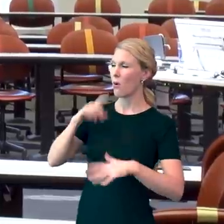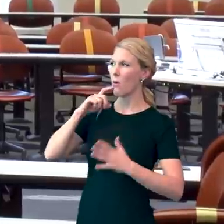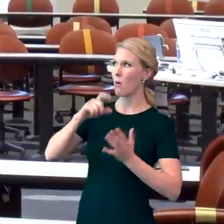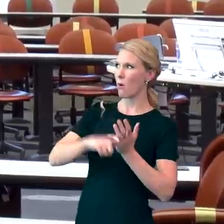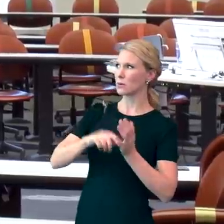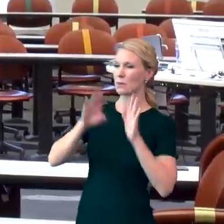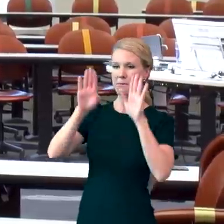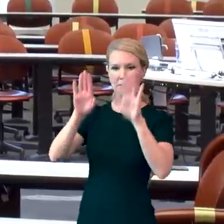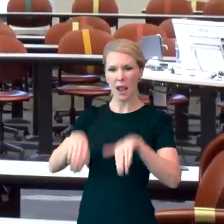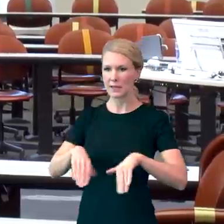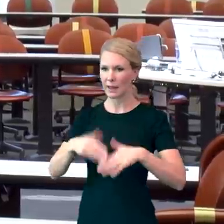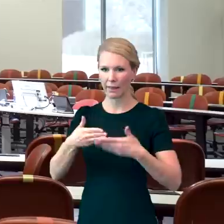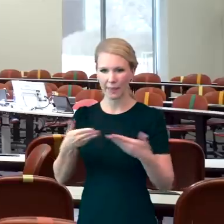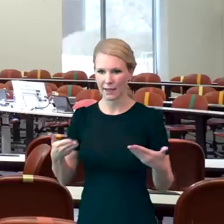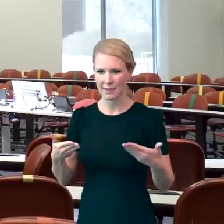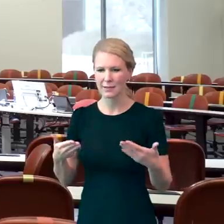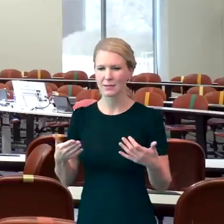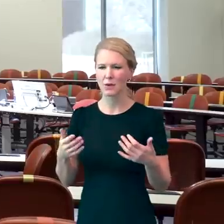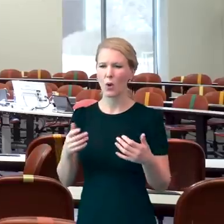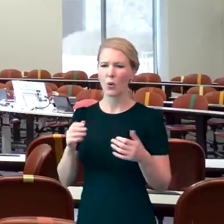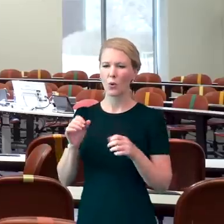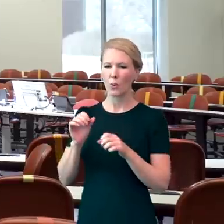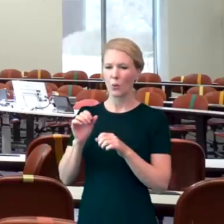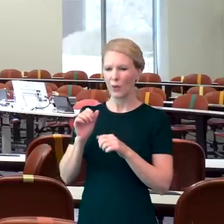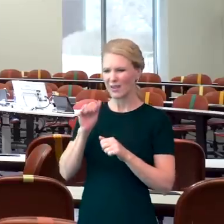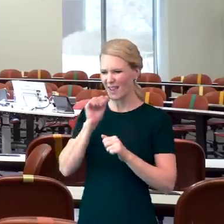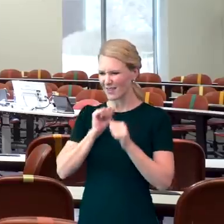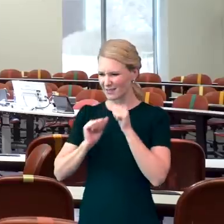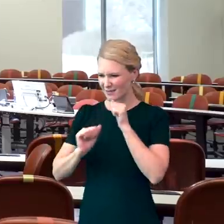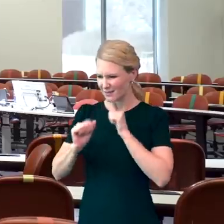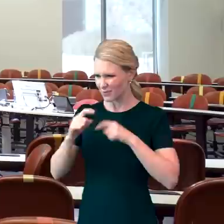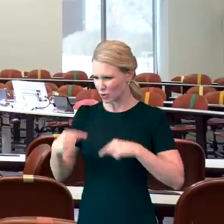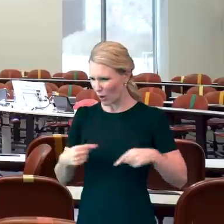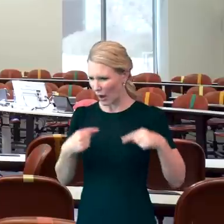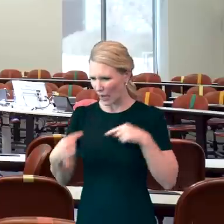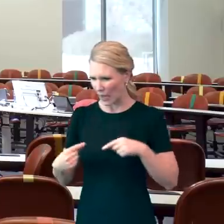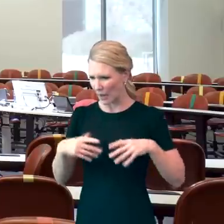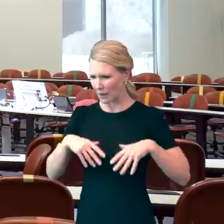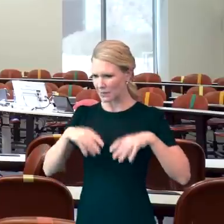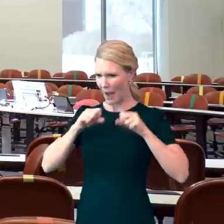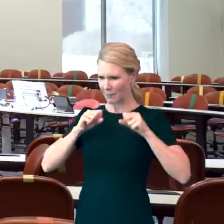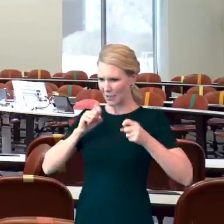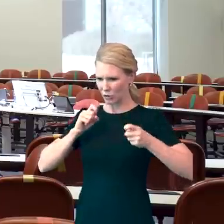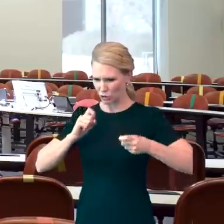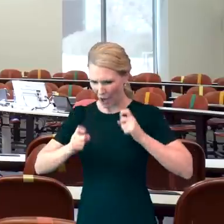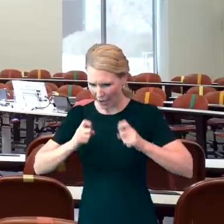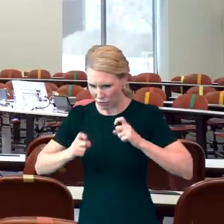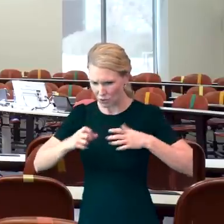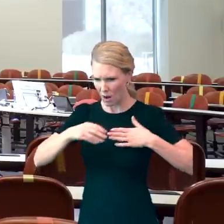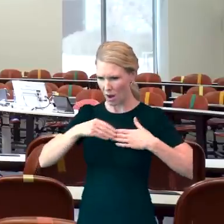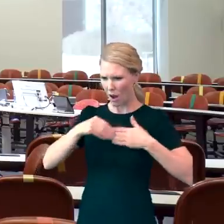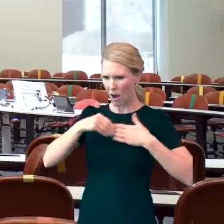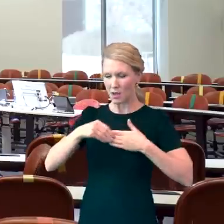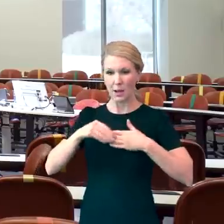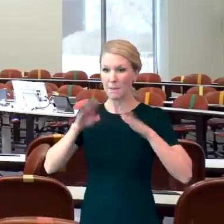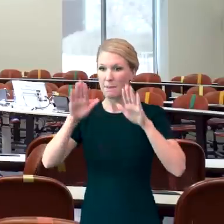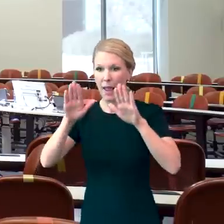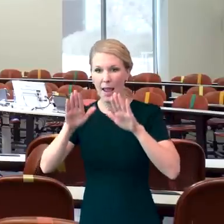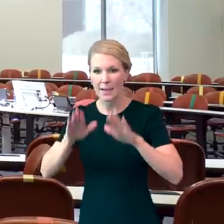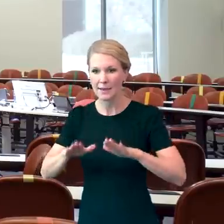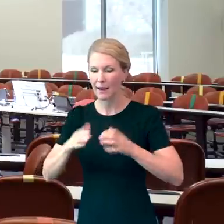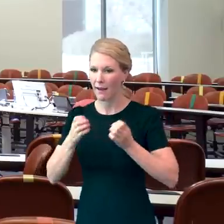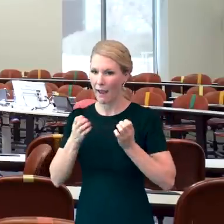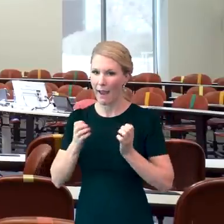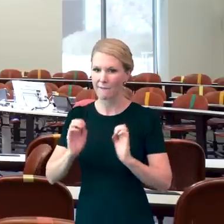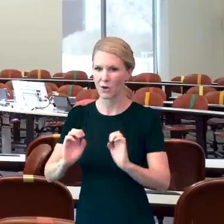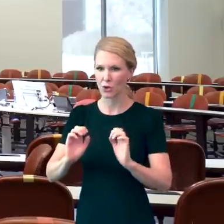that we accomplished together. Working through adversity, adapting to change, there were some really amazing